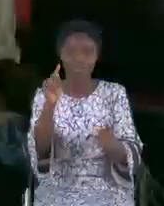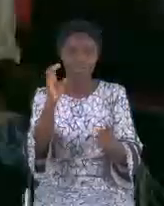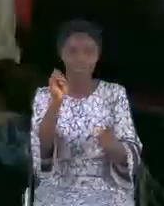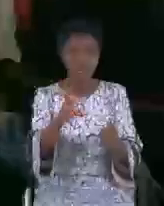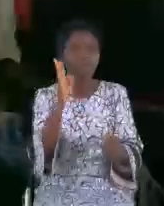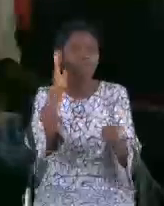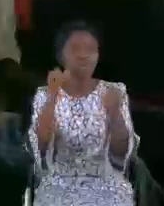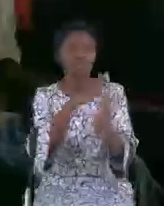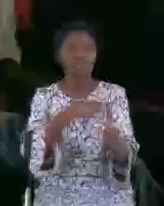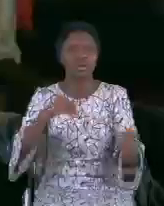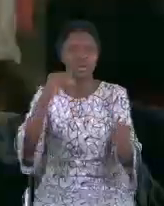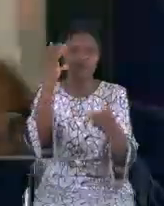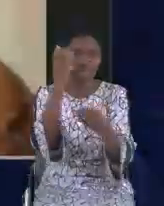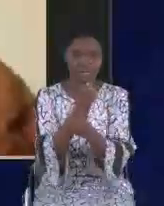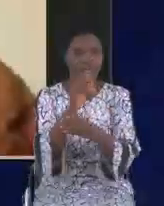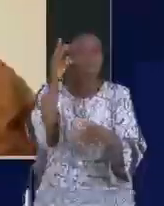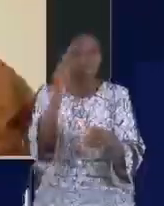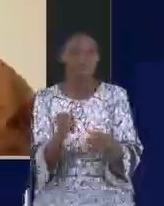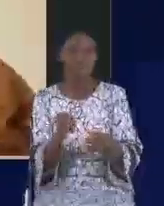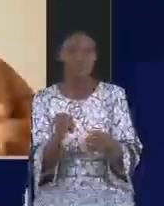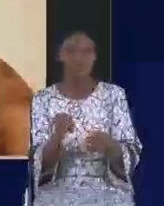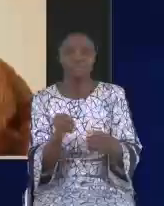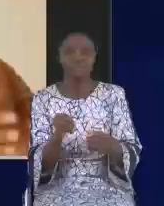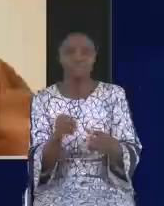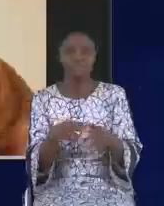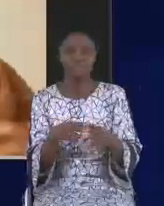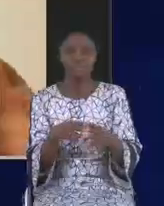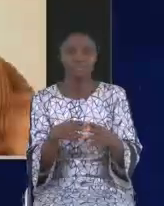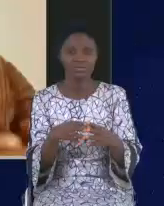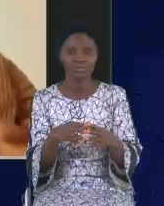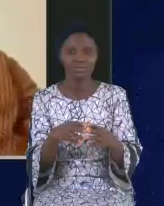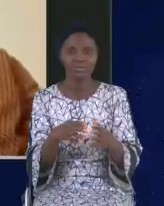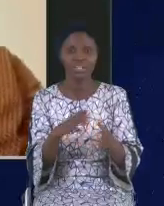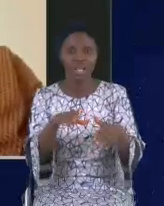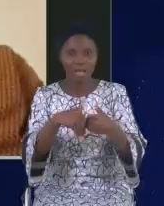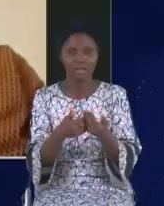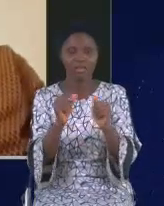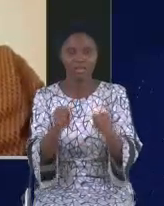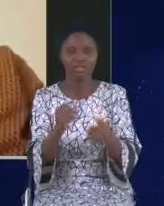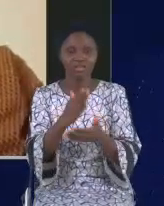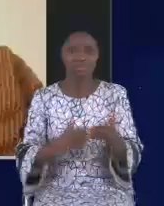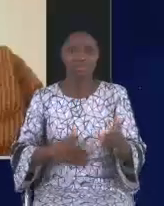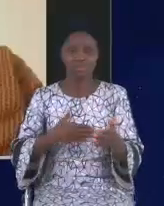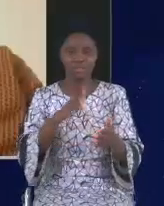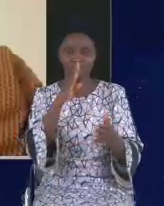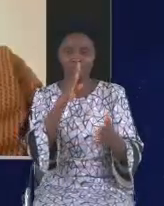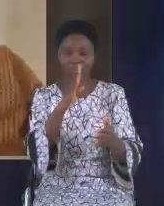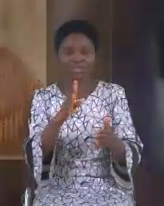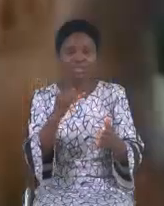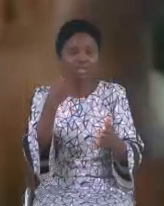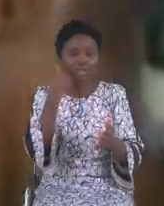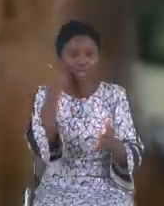what he does. As you are holding that thing, how can somebody see adultery and just see and let it go like that? How can somebody